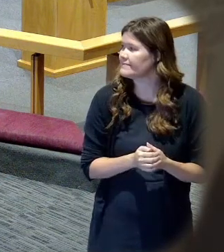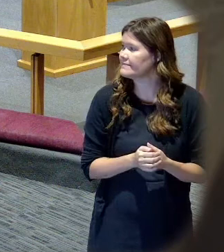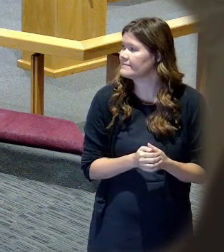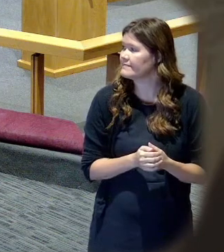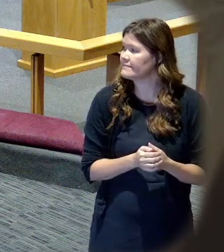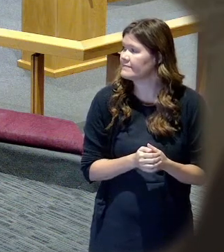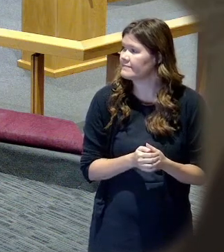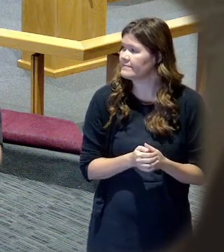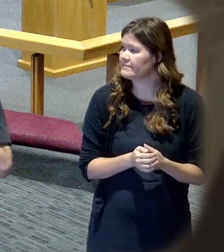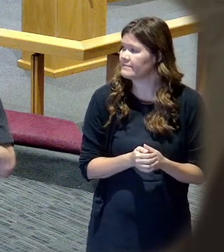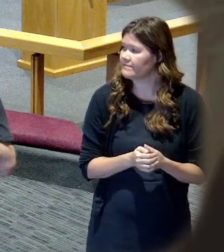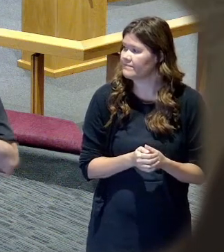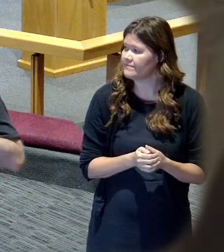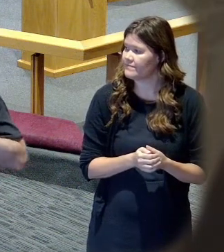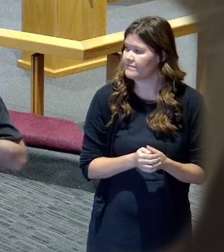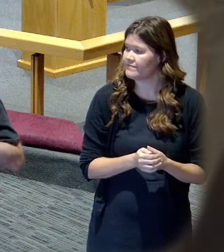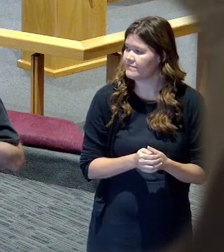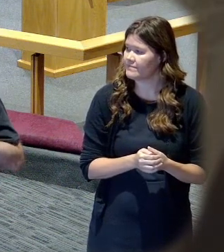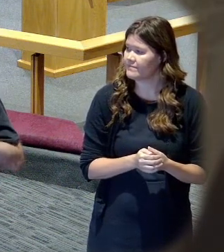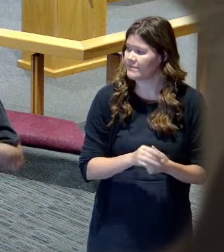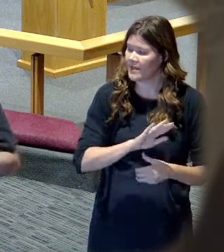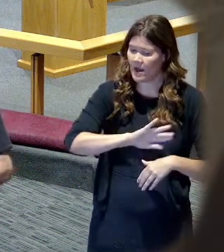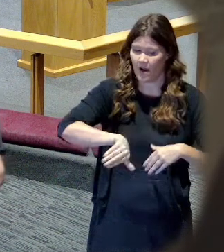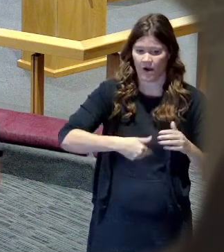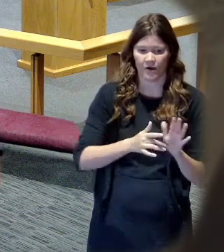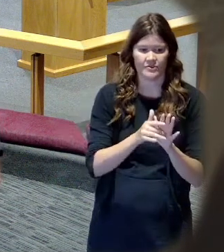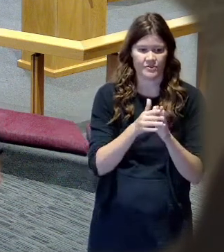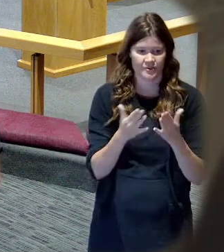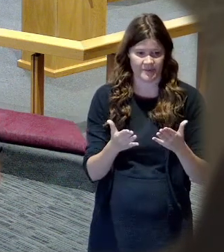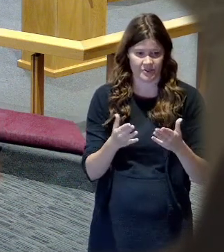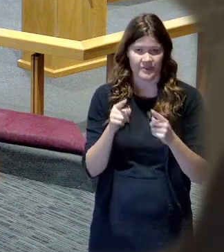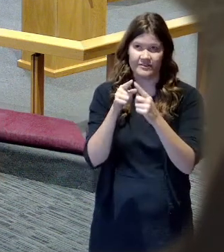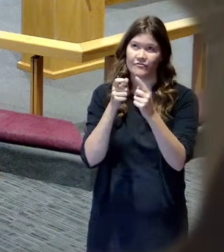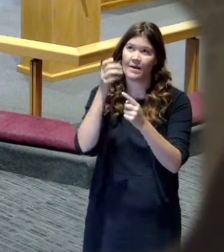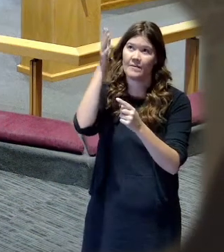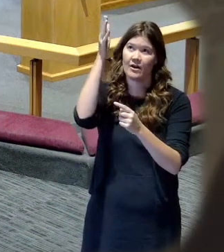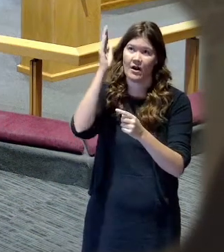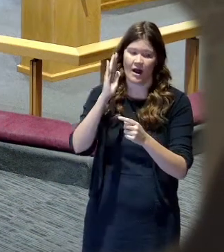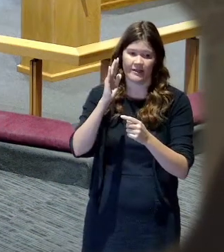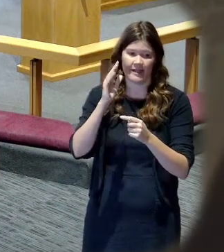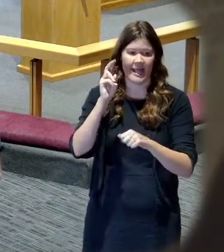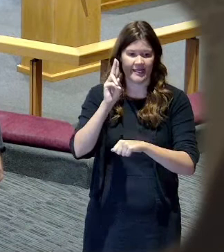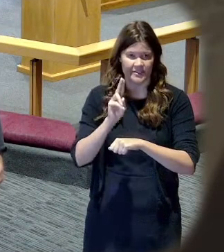receive the Holy Spirit. All scripture is breathed out by God, and it's profitable.